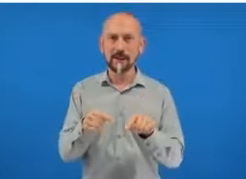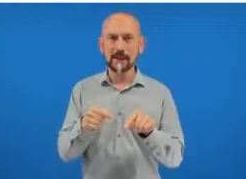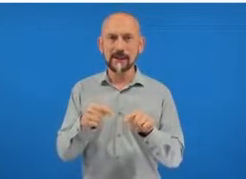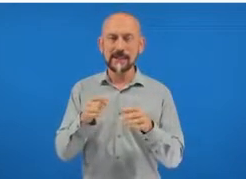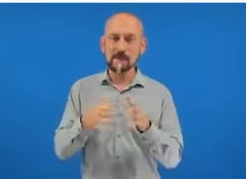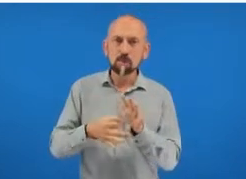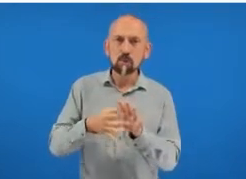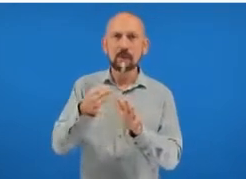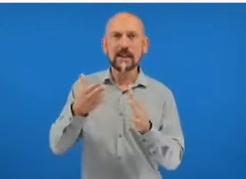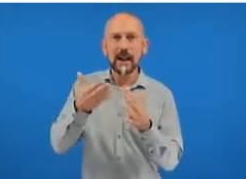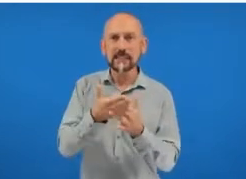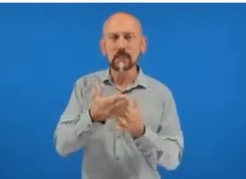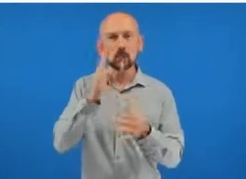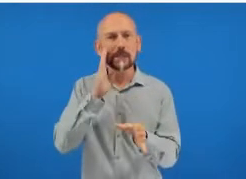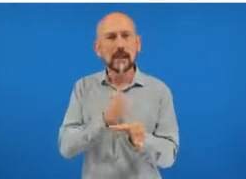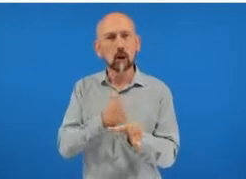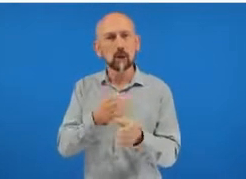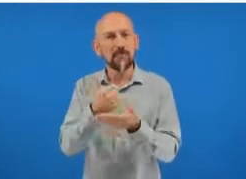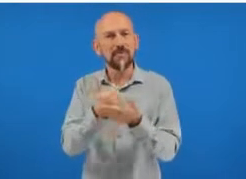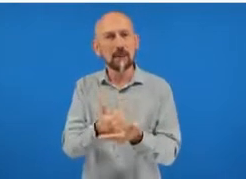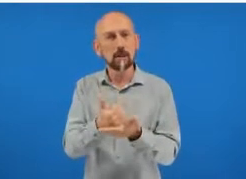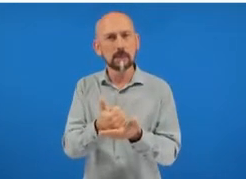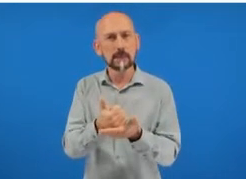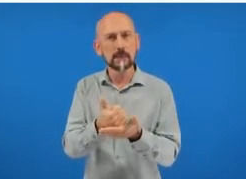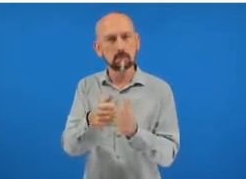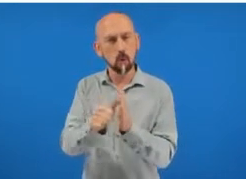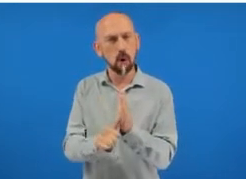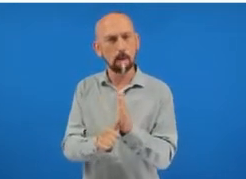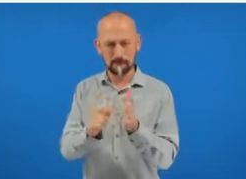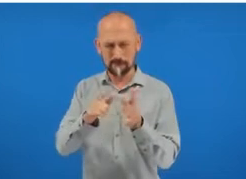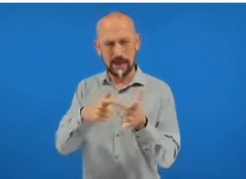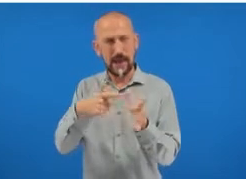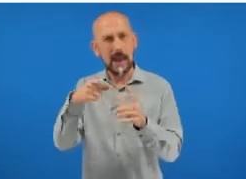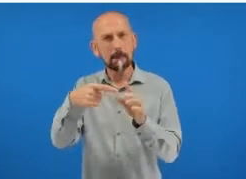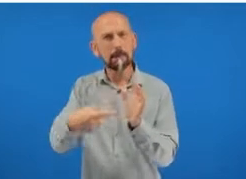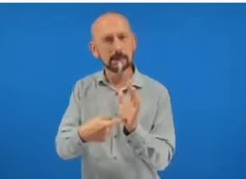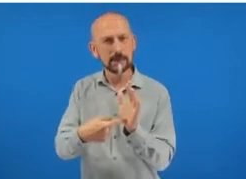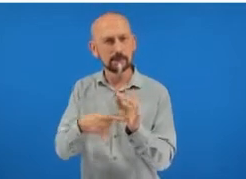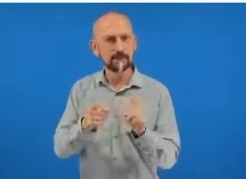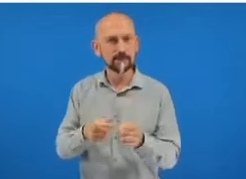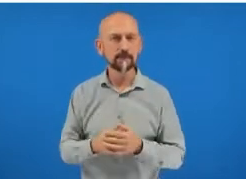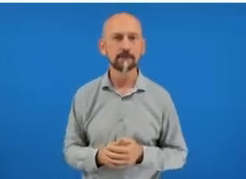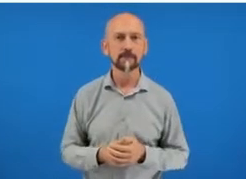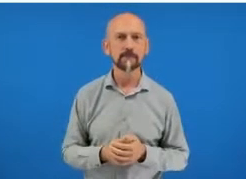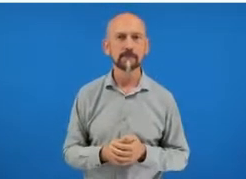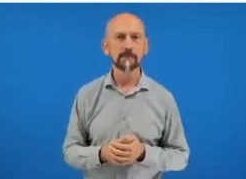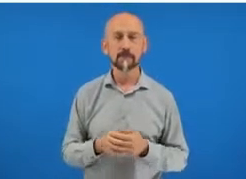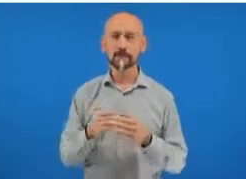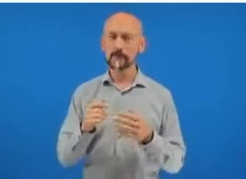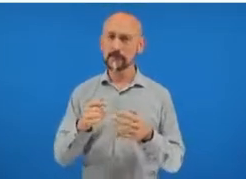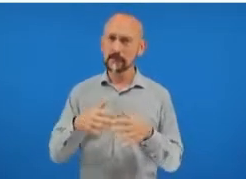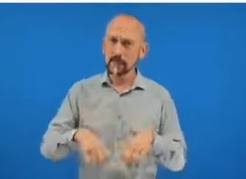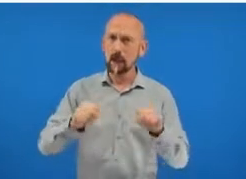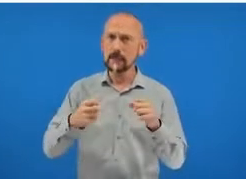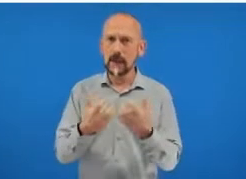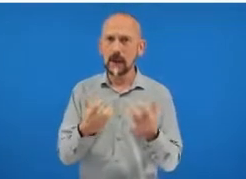to Psychological Therapies, or IAT program. This program really came about by lobbying by an